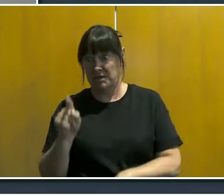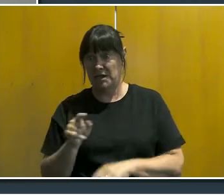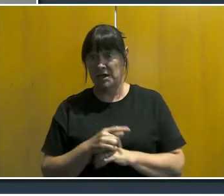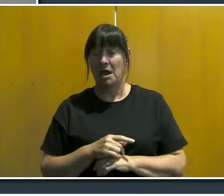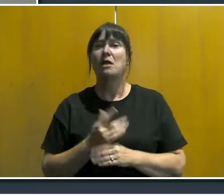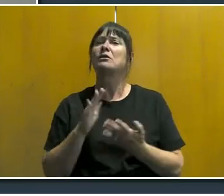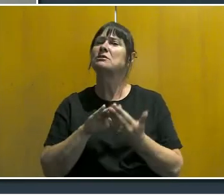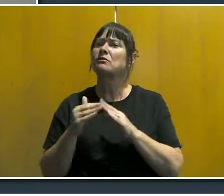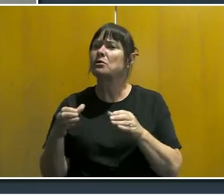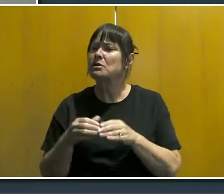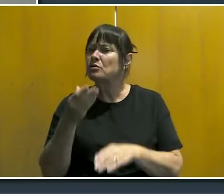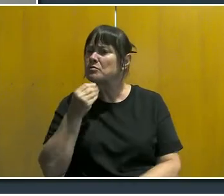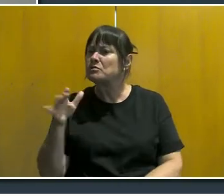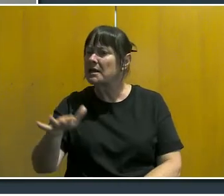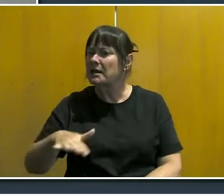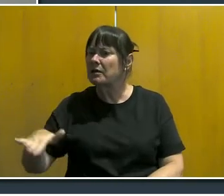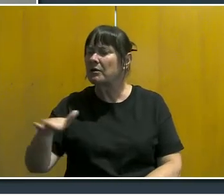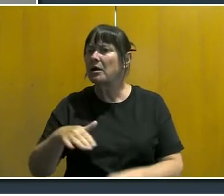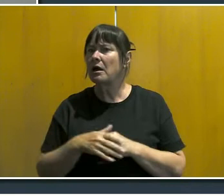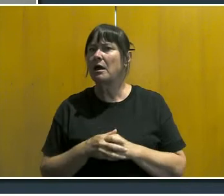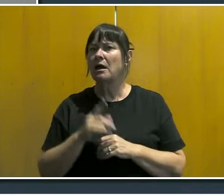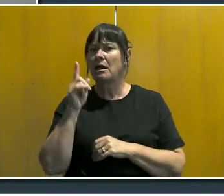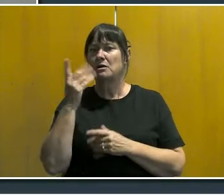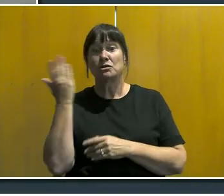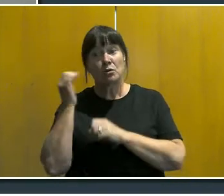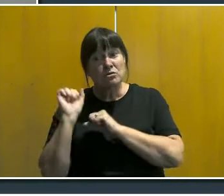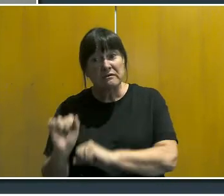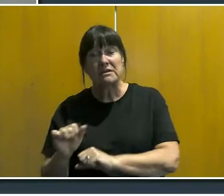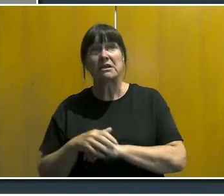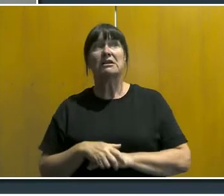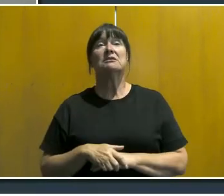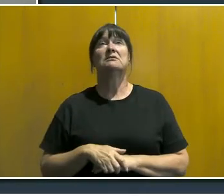of community groups have used it. I have visits from schools.